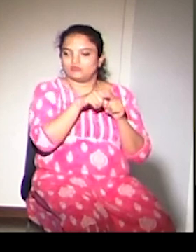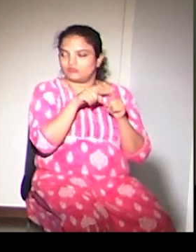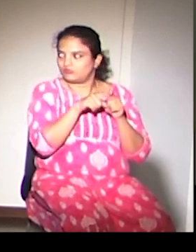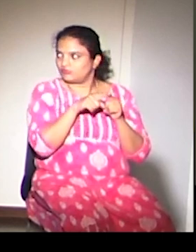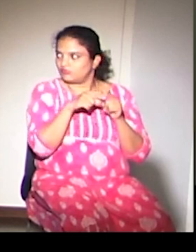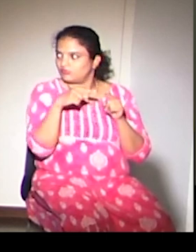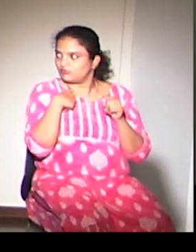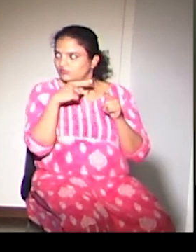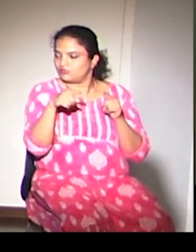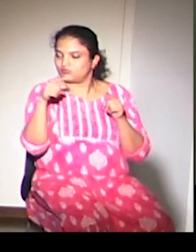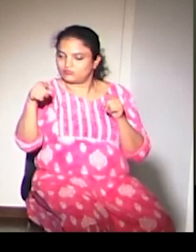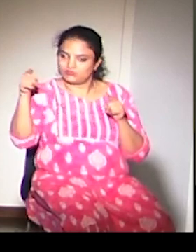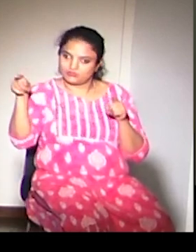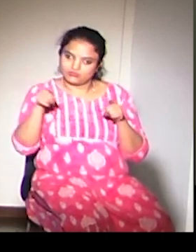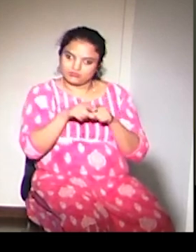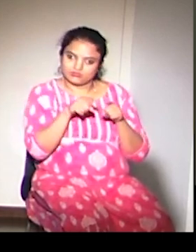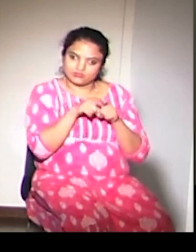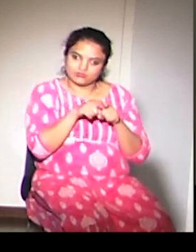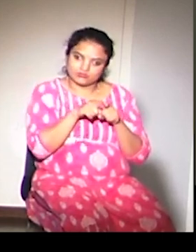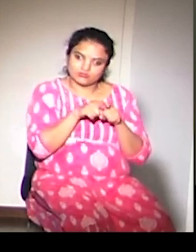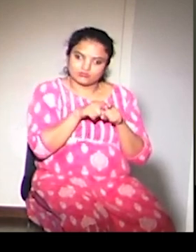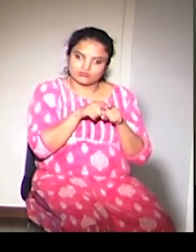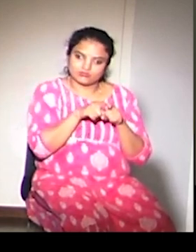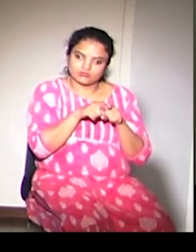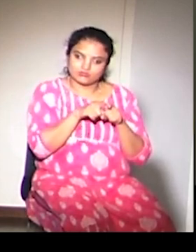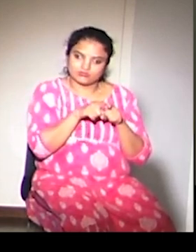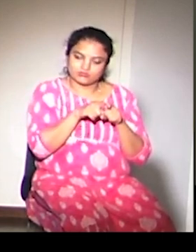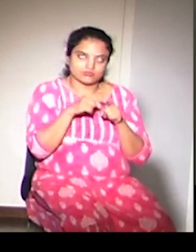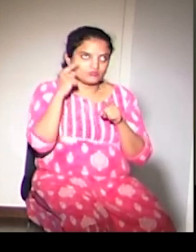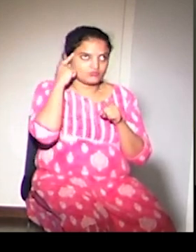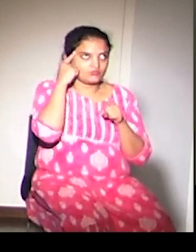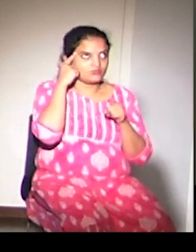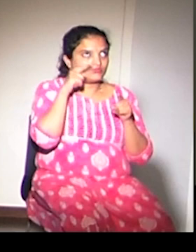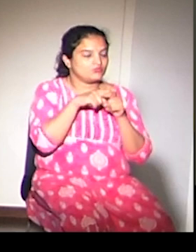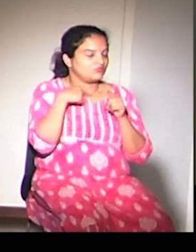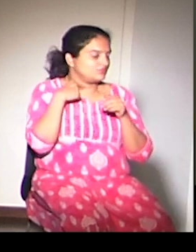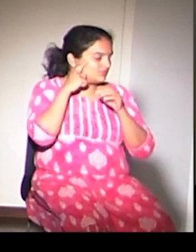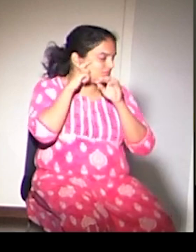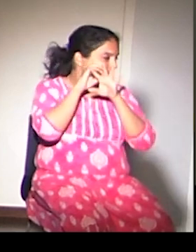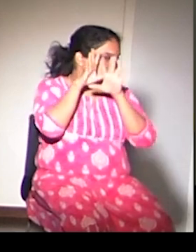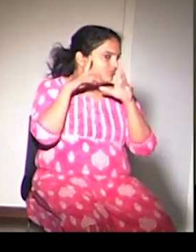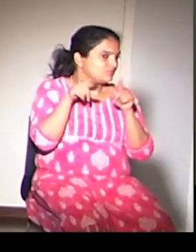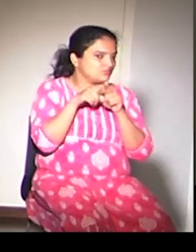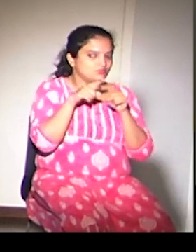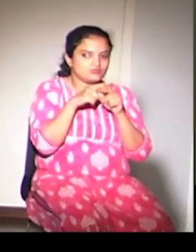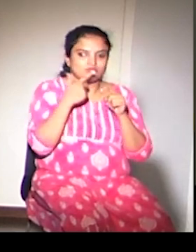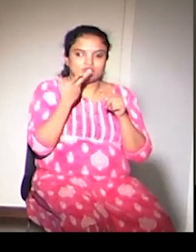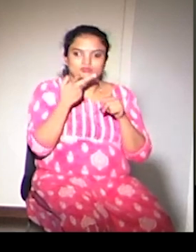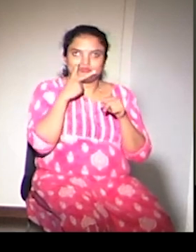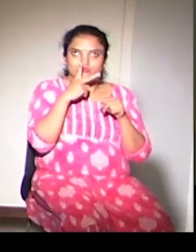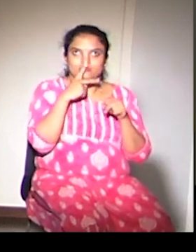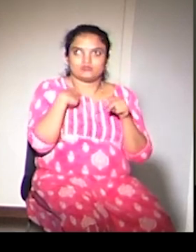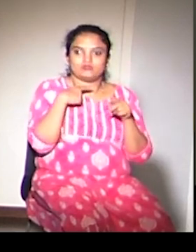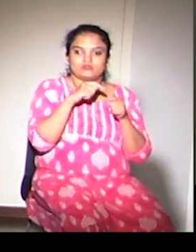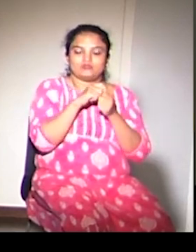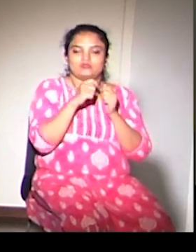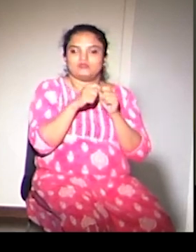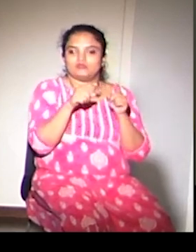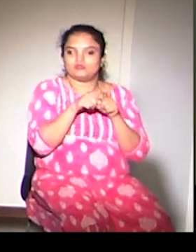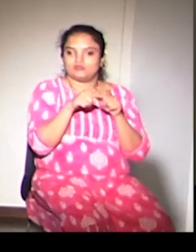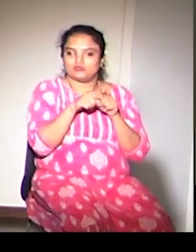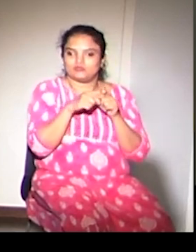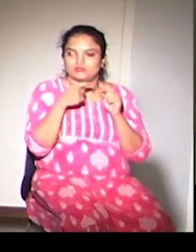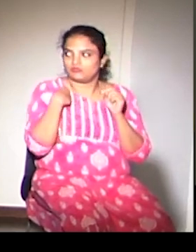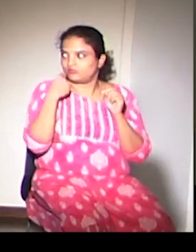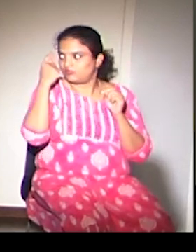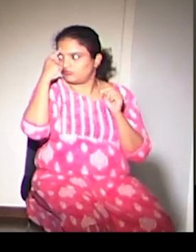the tile work. Yes. And that's when you could really imagine how it would have looked like a fenestration or something. So I